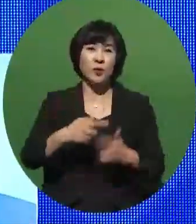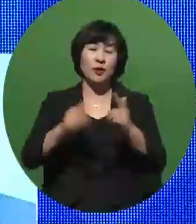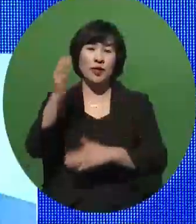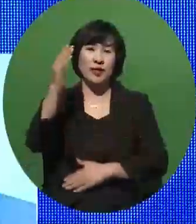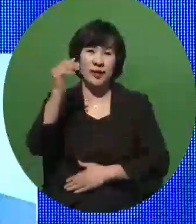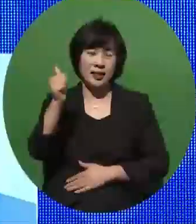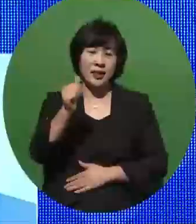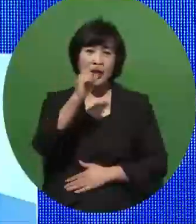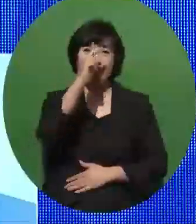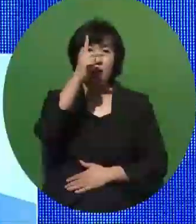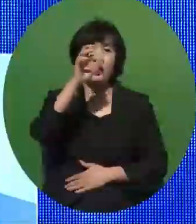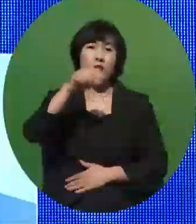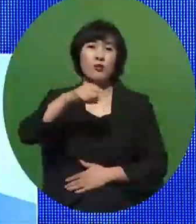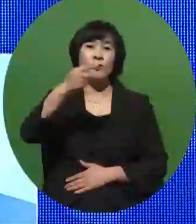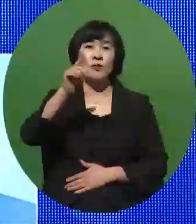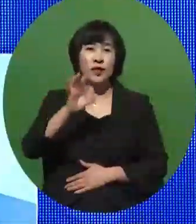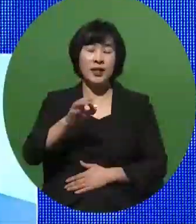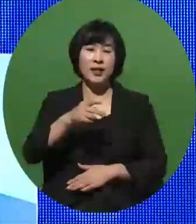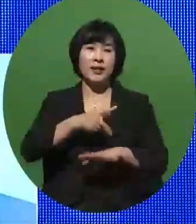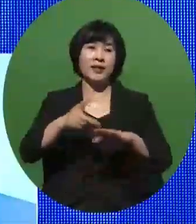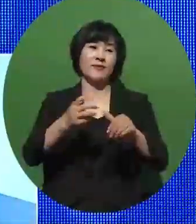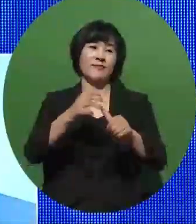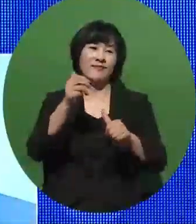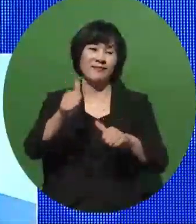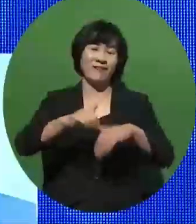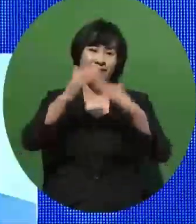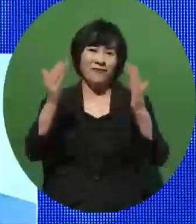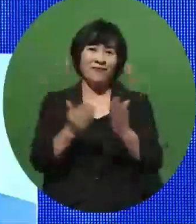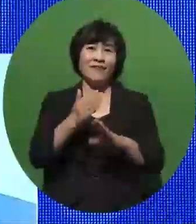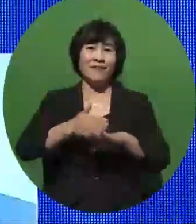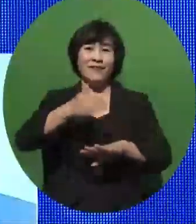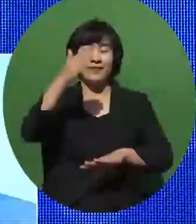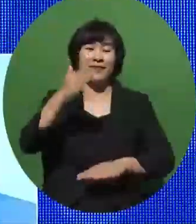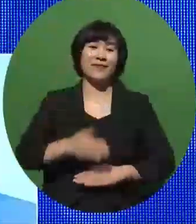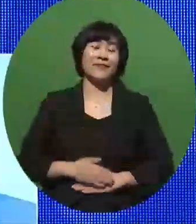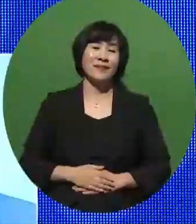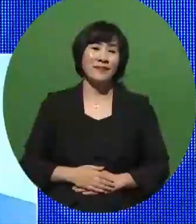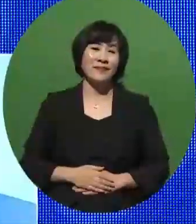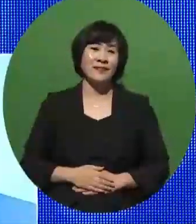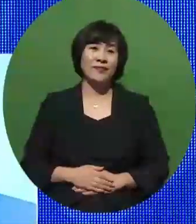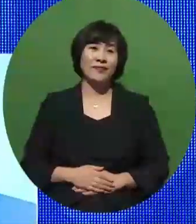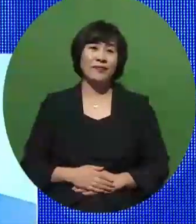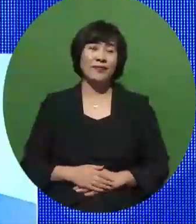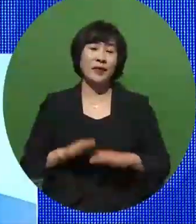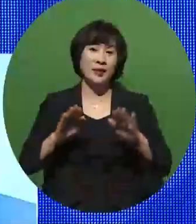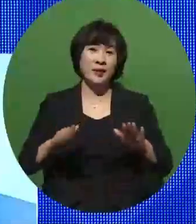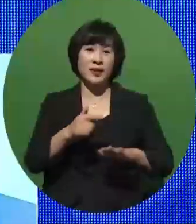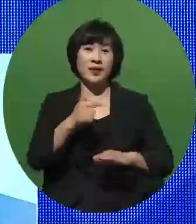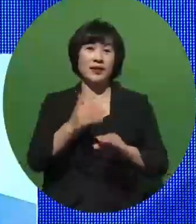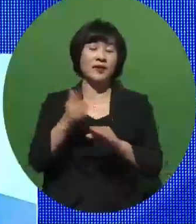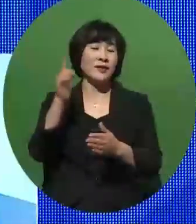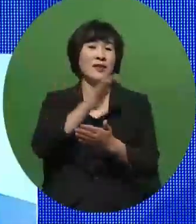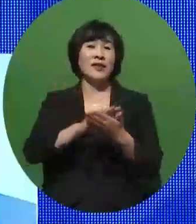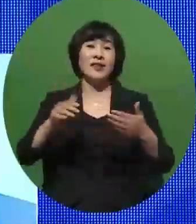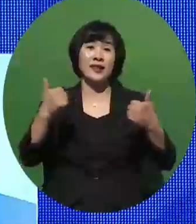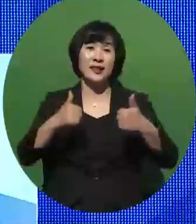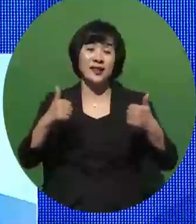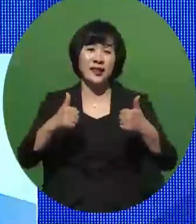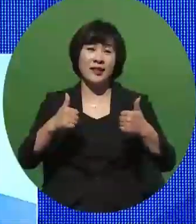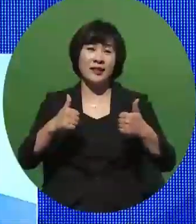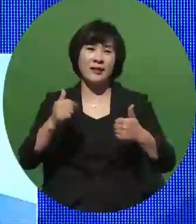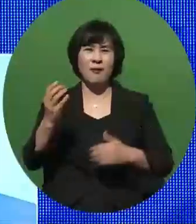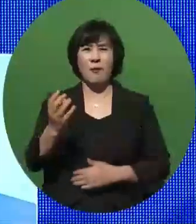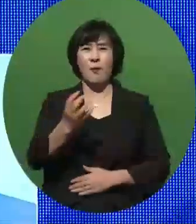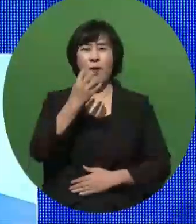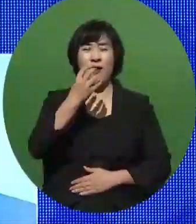and the Council President Mr. So for their strong support for Kim Dae-jung Peace Forum to be